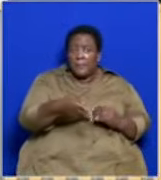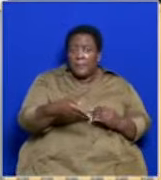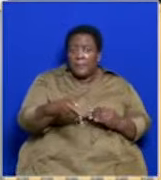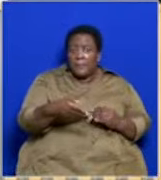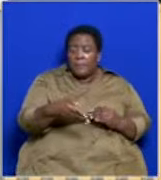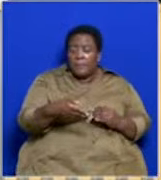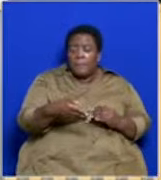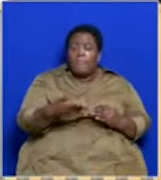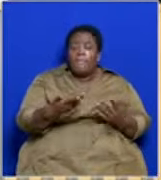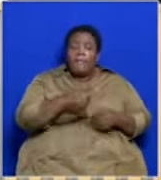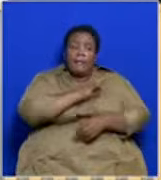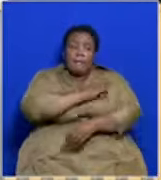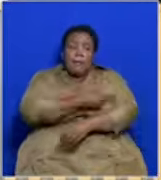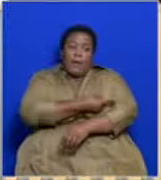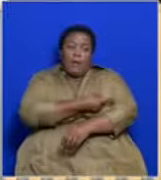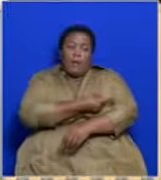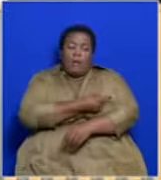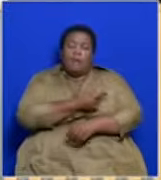the